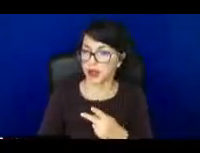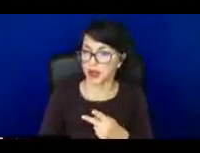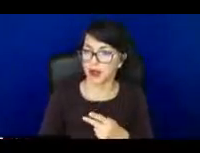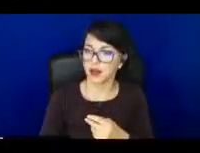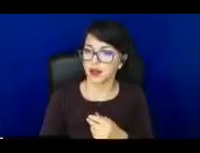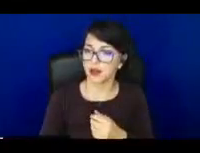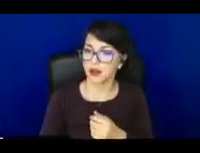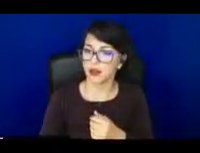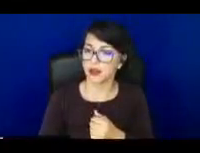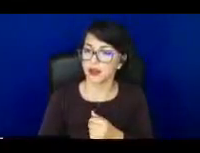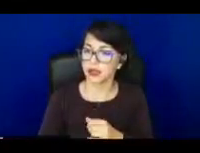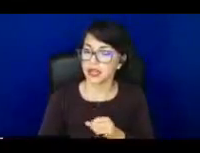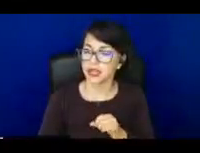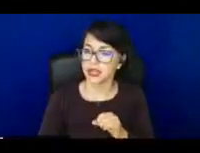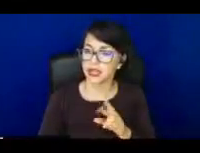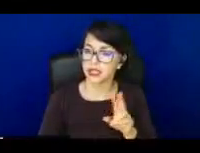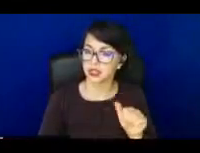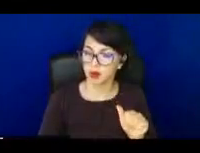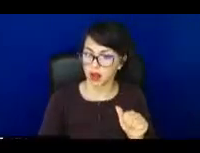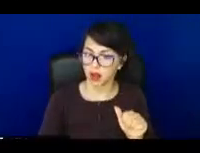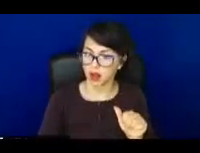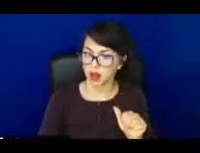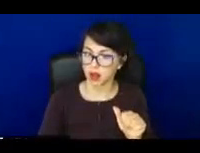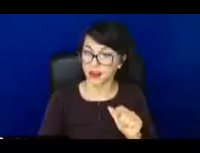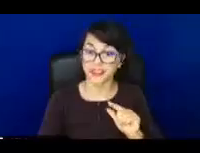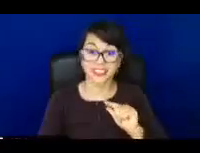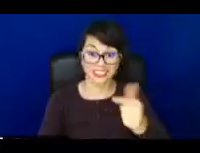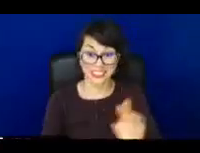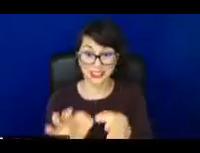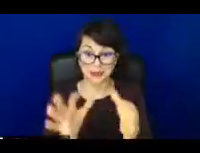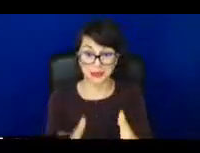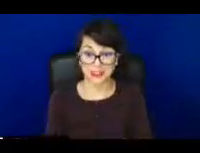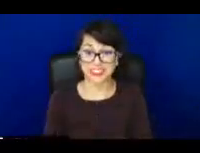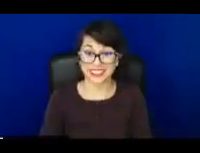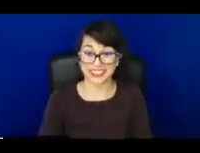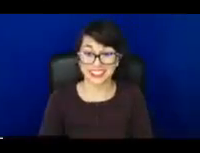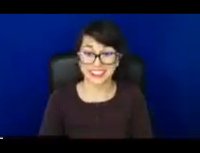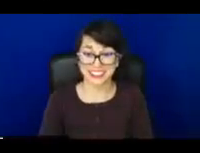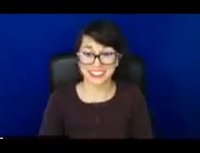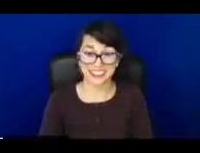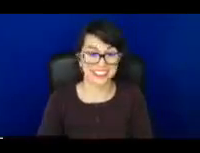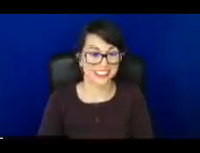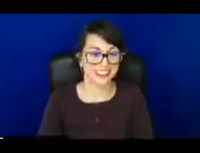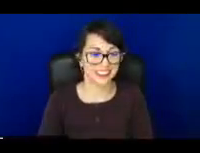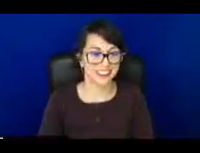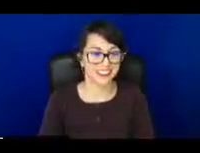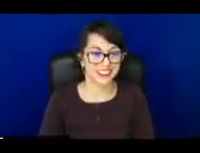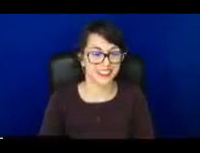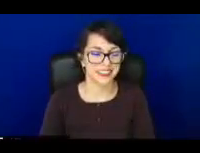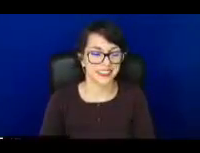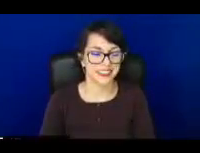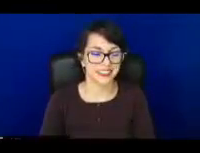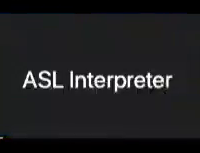Patricia. Thank you. I just a quick clarifying question from Jane. Hopefully you can help me